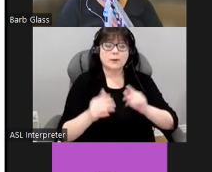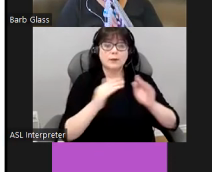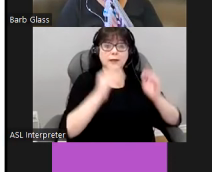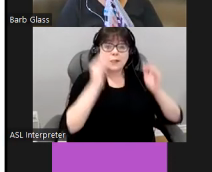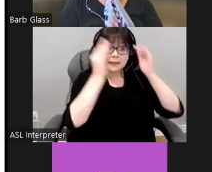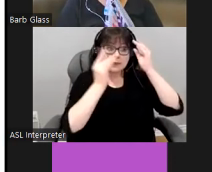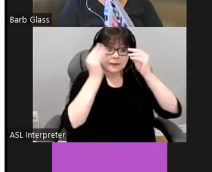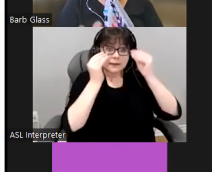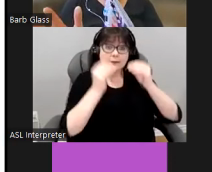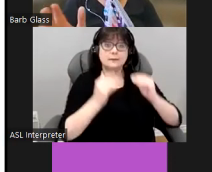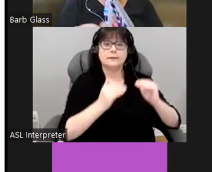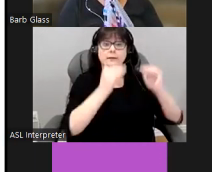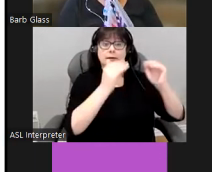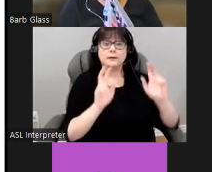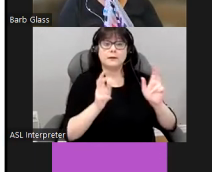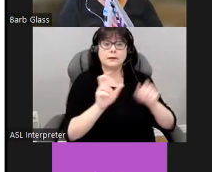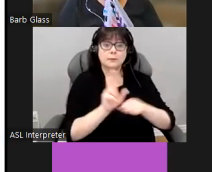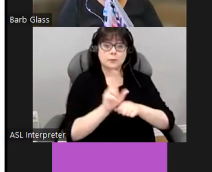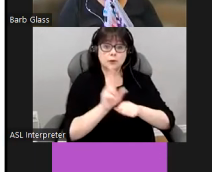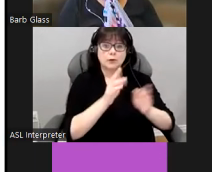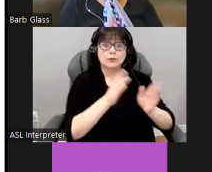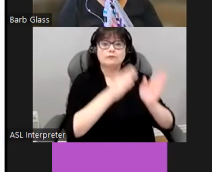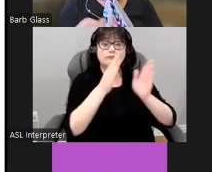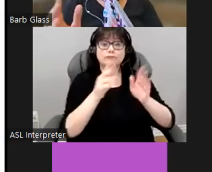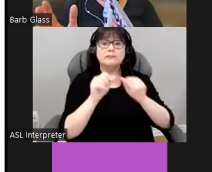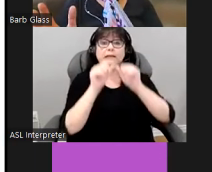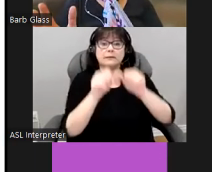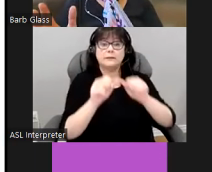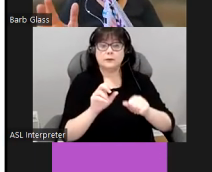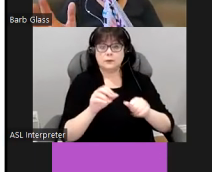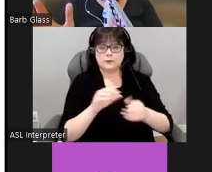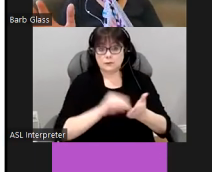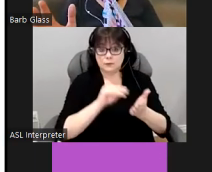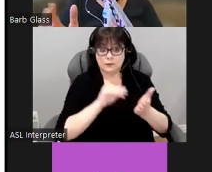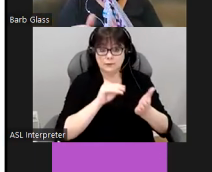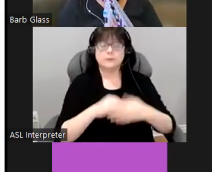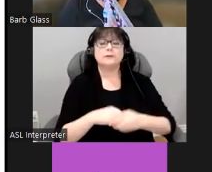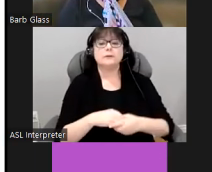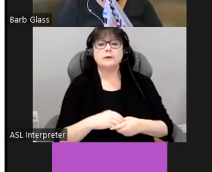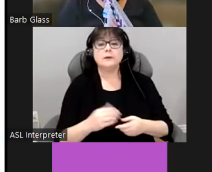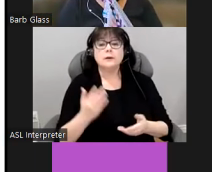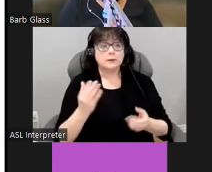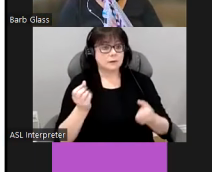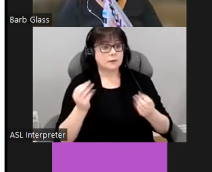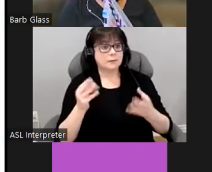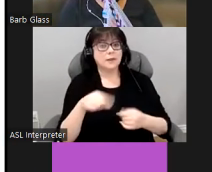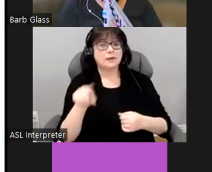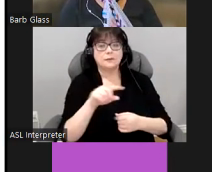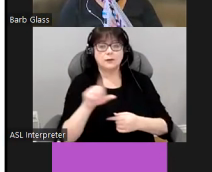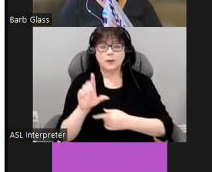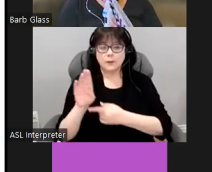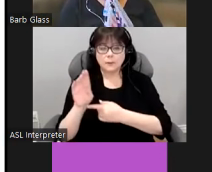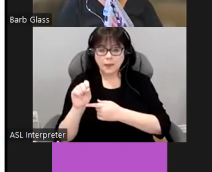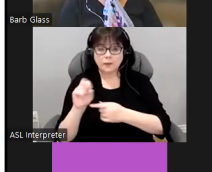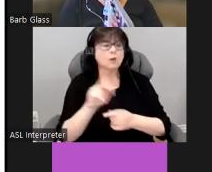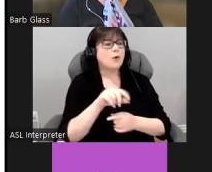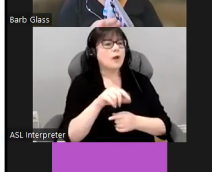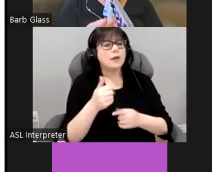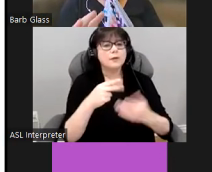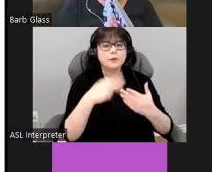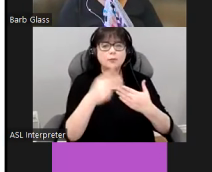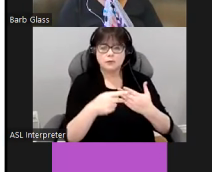learning. Lots of you in our LBS world and perhaps in other areas as well have worked with the essential skills in different ways.